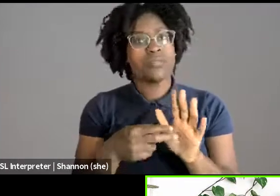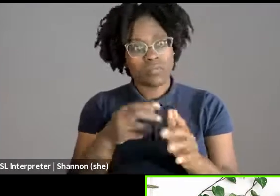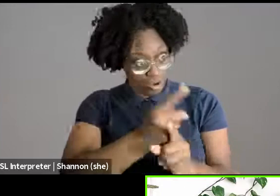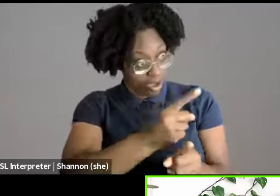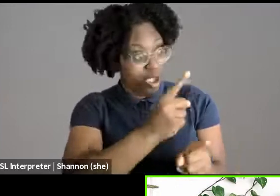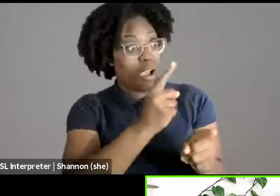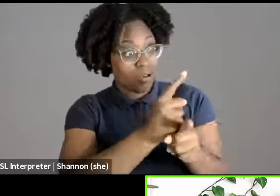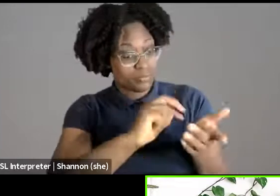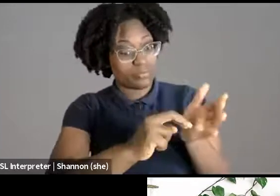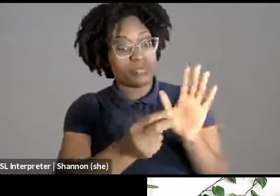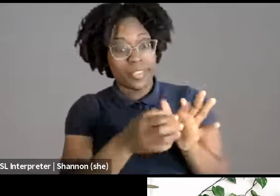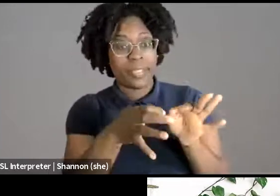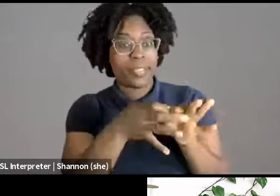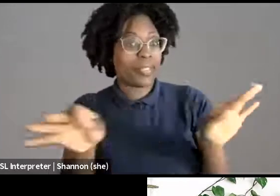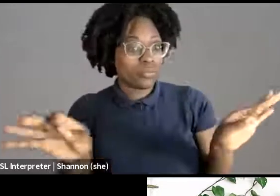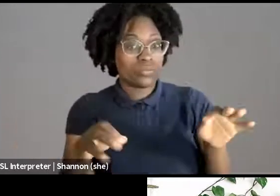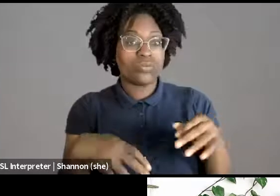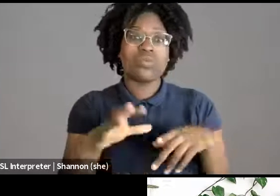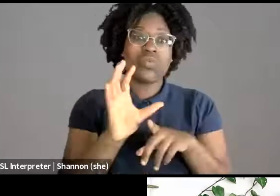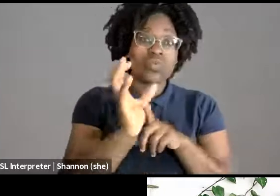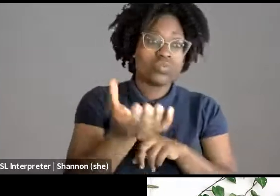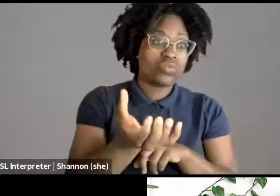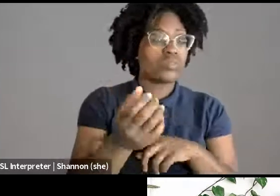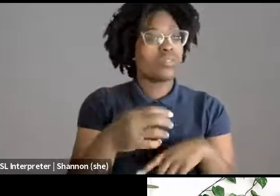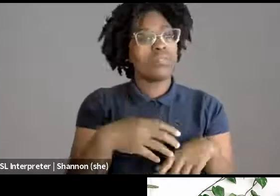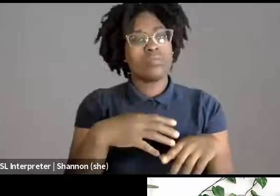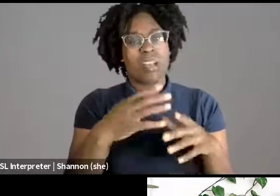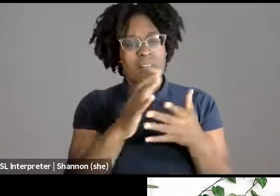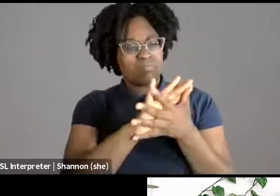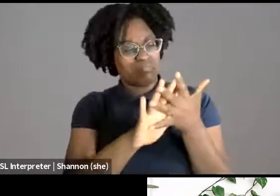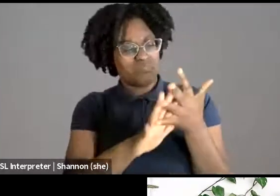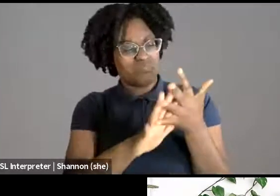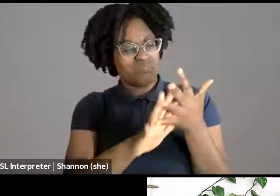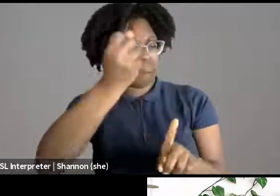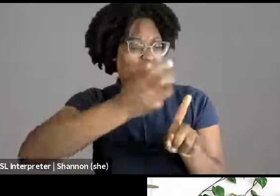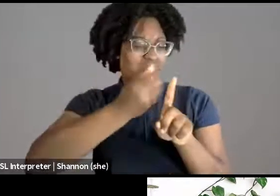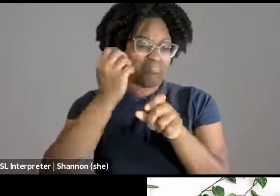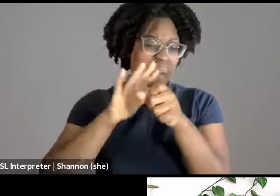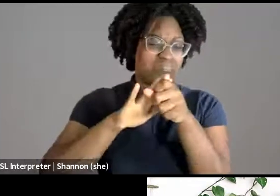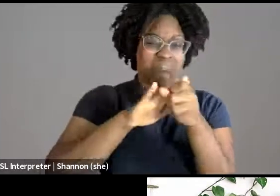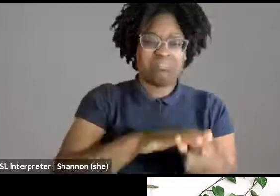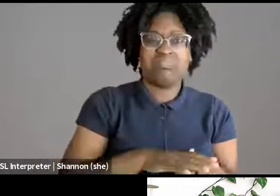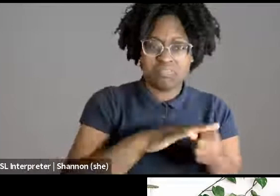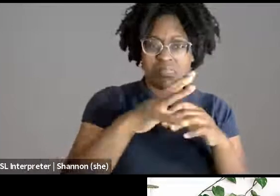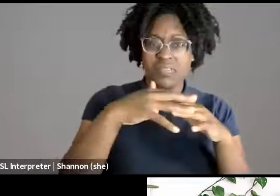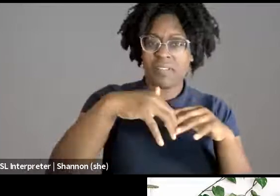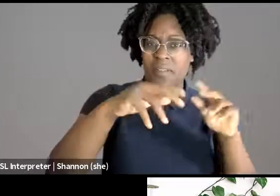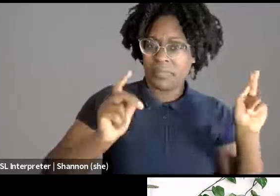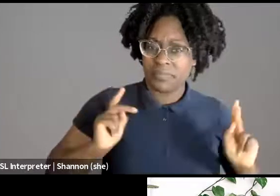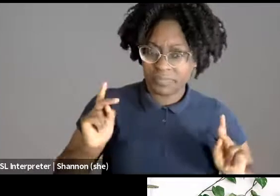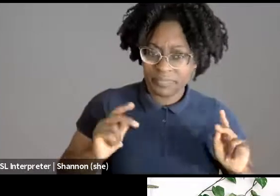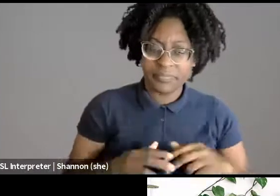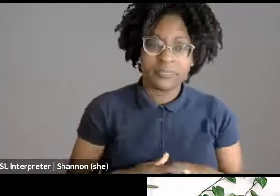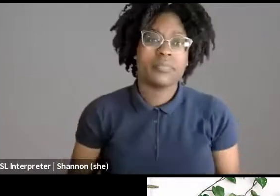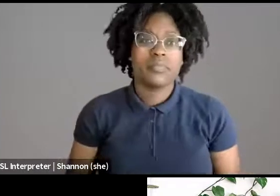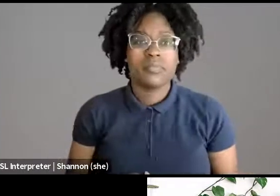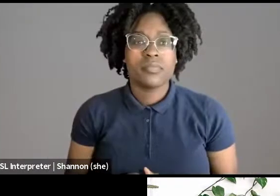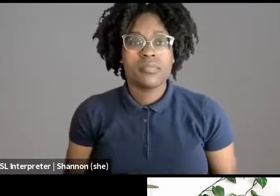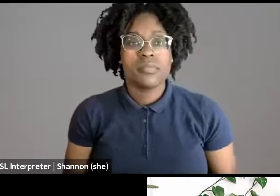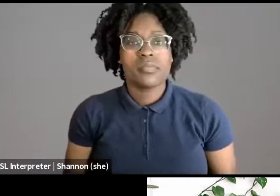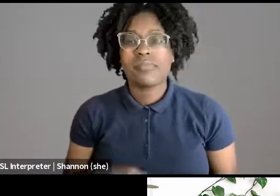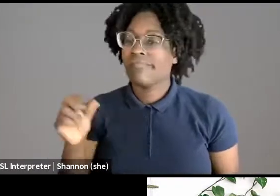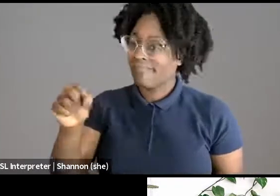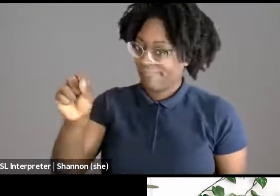their names. Yeah. I when I was writing my book, I wanted to